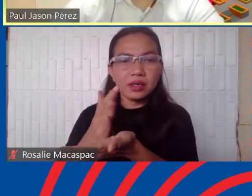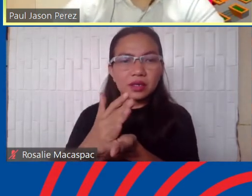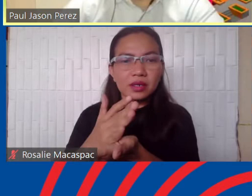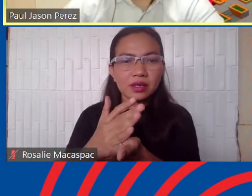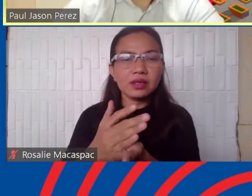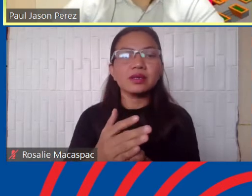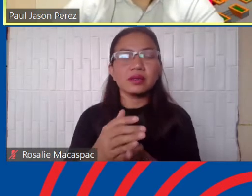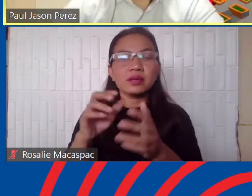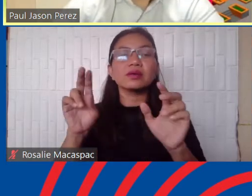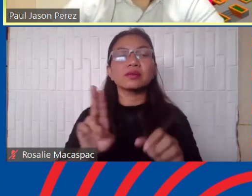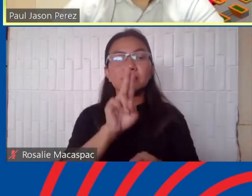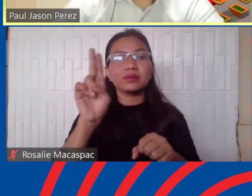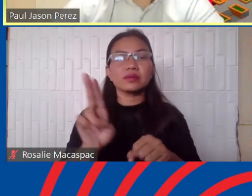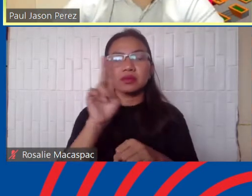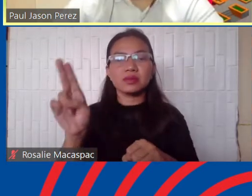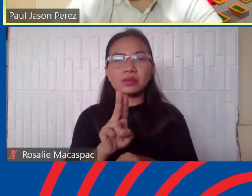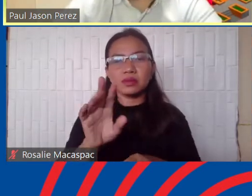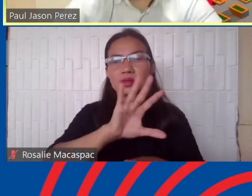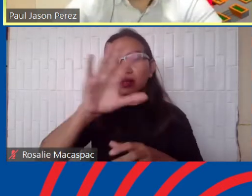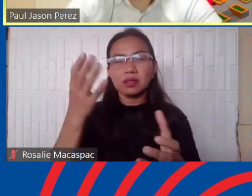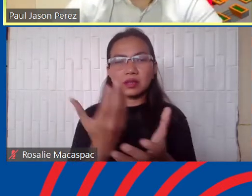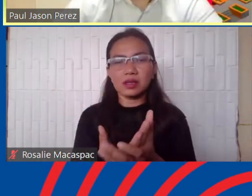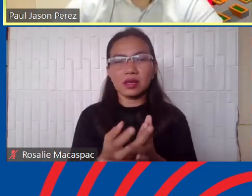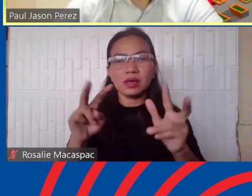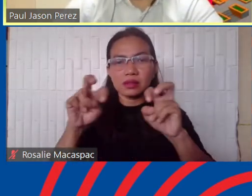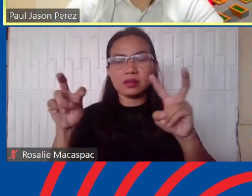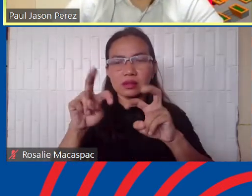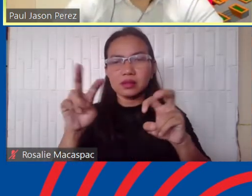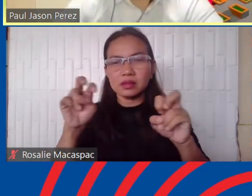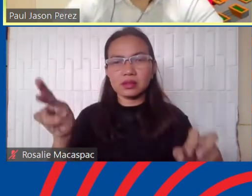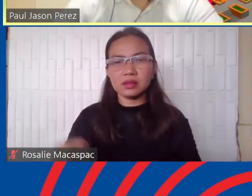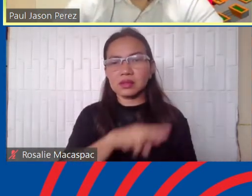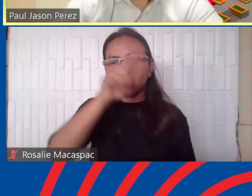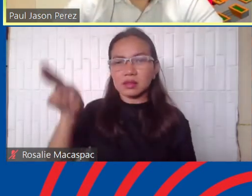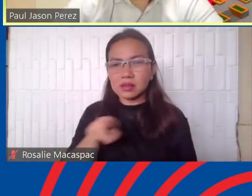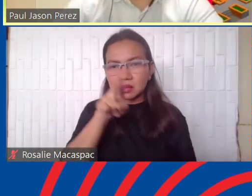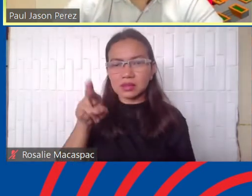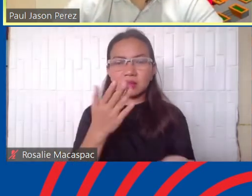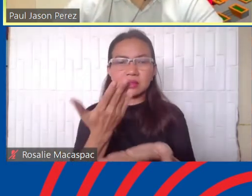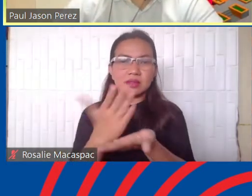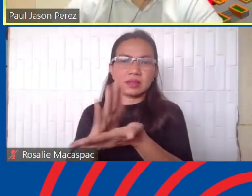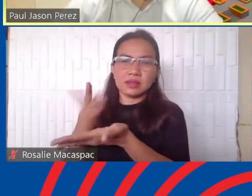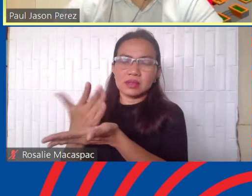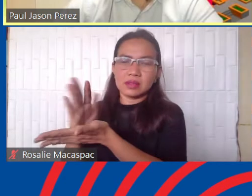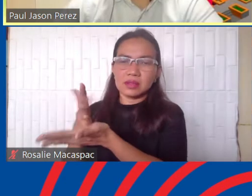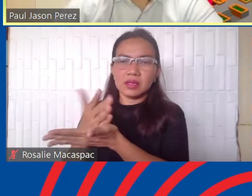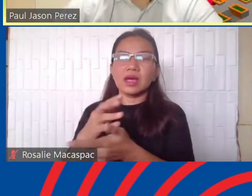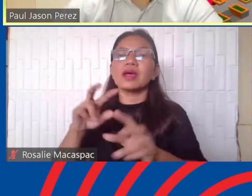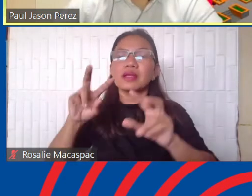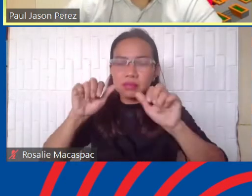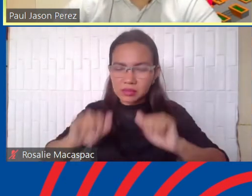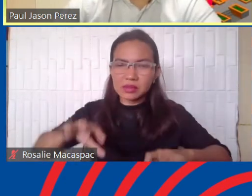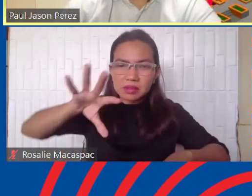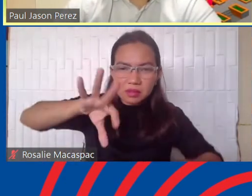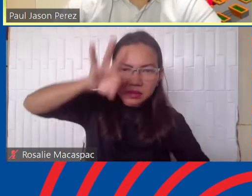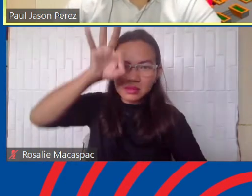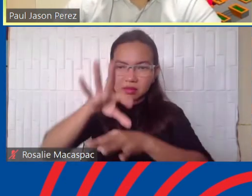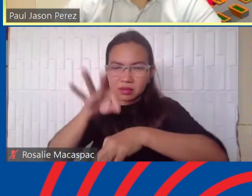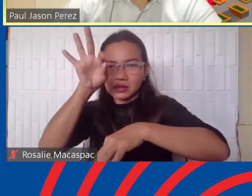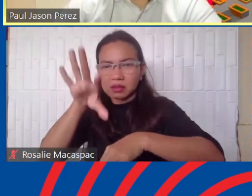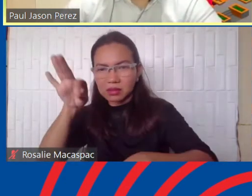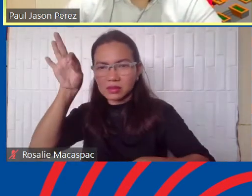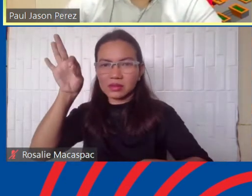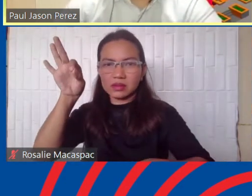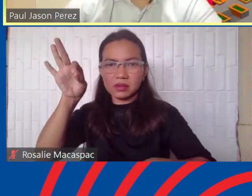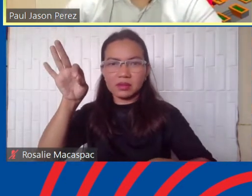their research outputs available in a citable, shareable, and discoverable manner. So